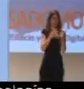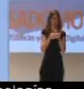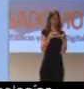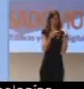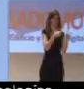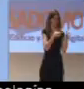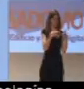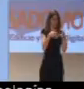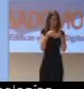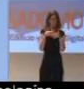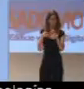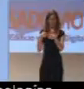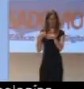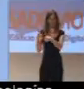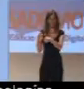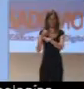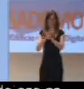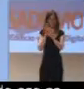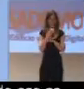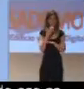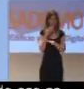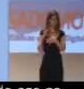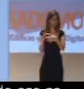global overview, we develop